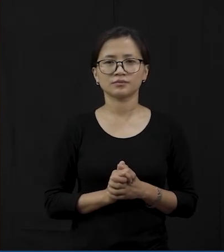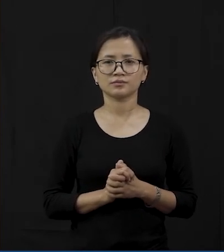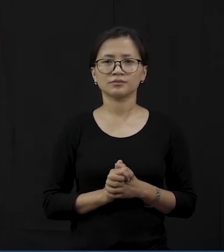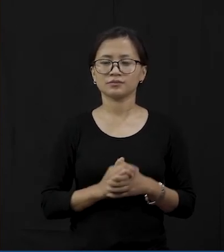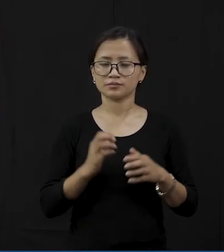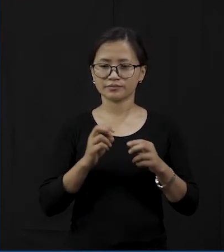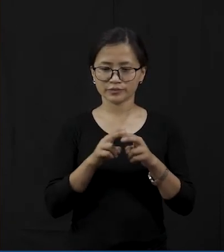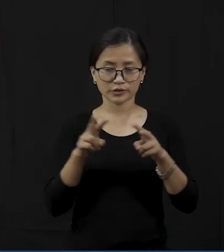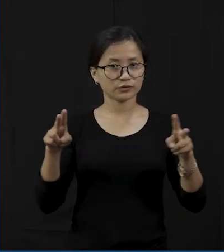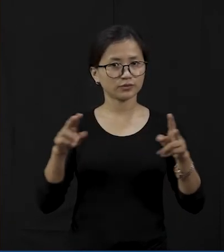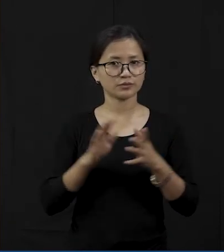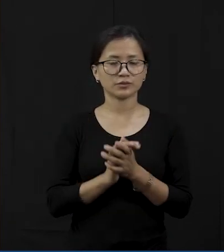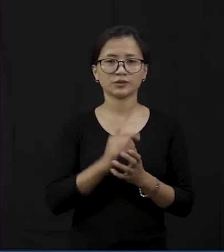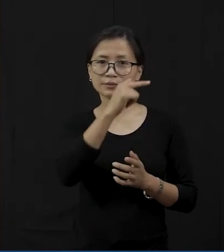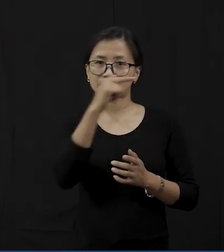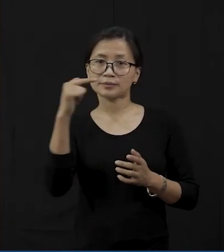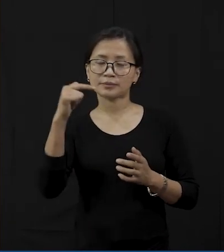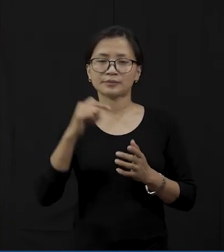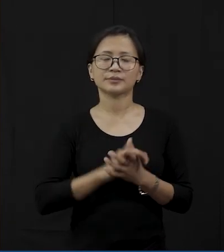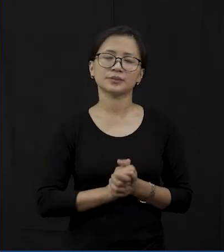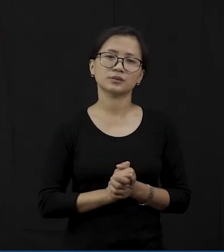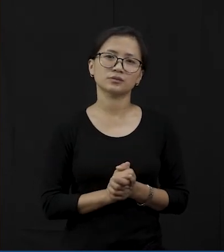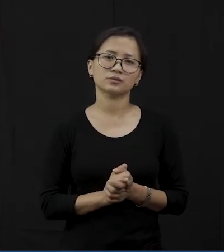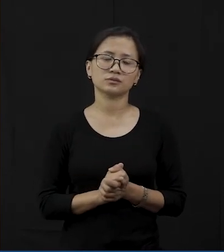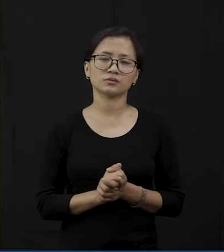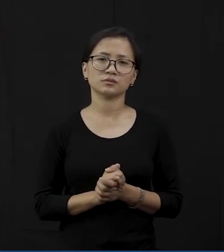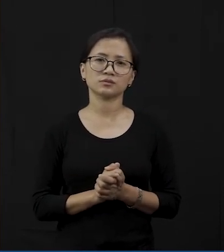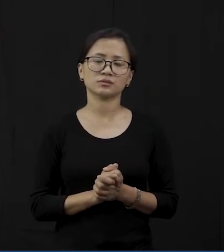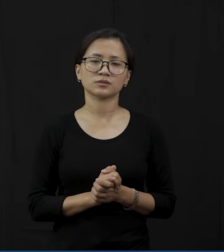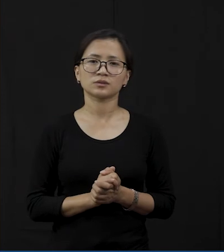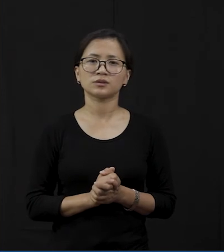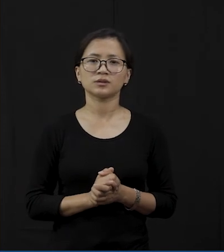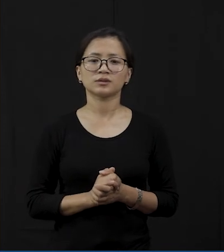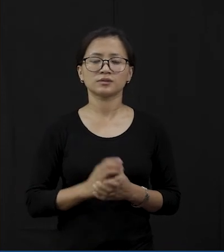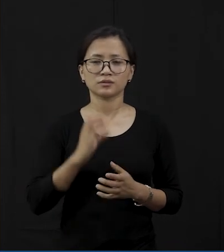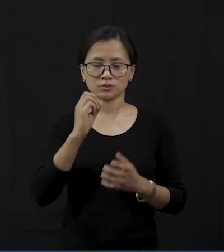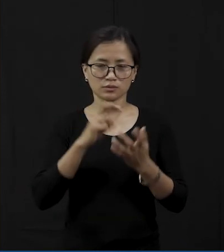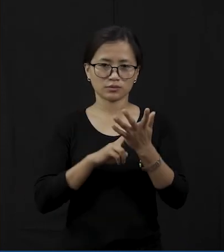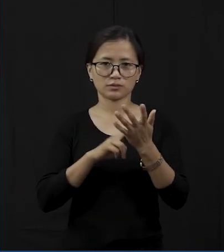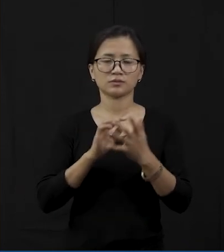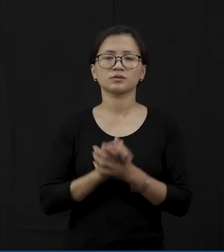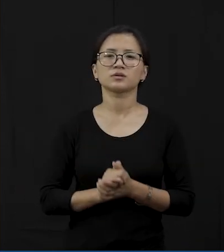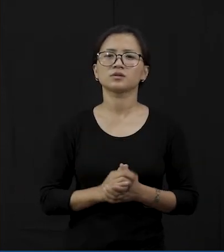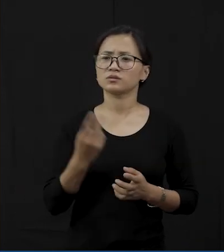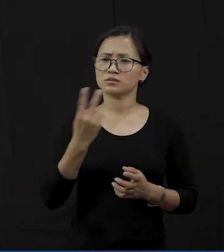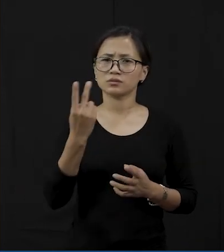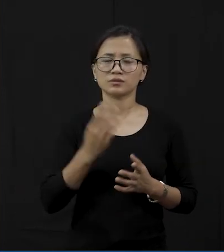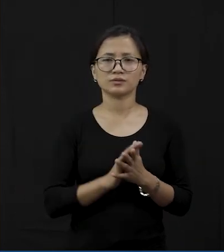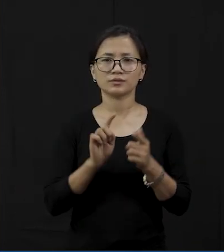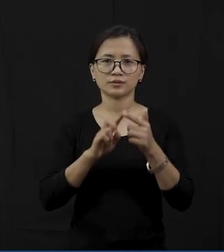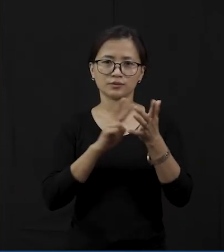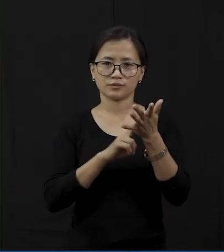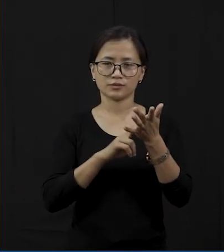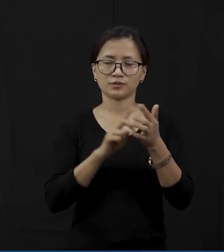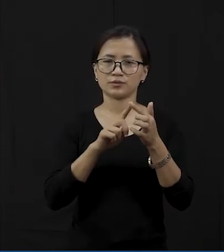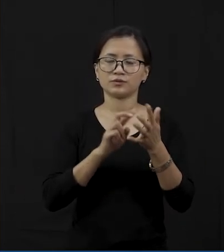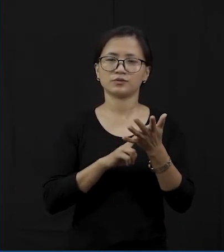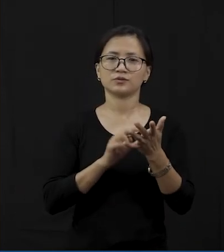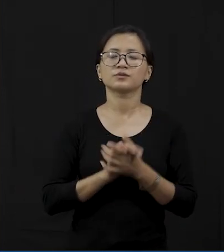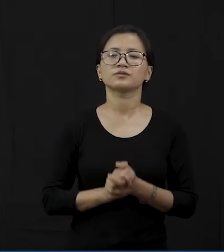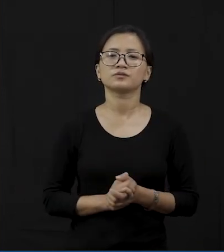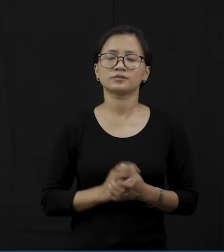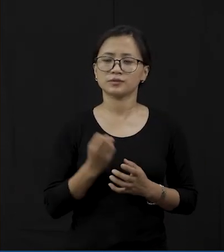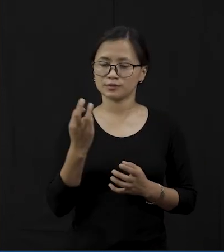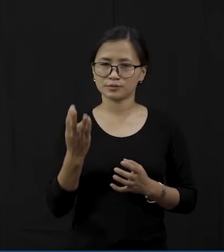or differences means minus. So let us consider any two even numbers. So you can take any two